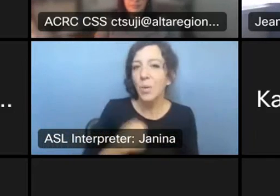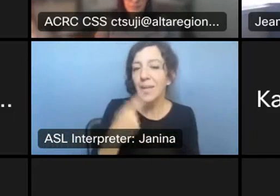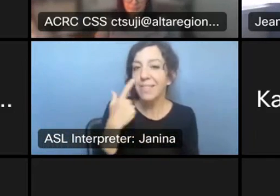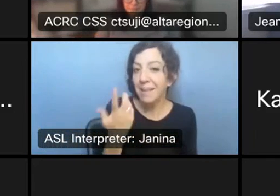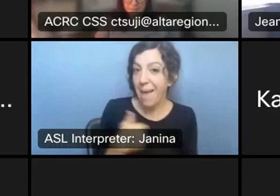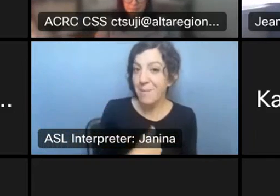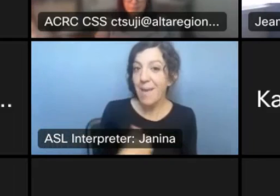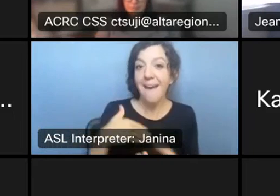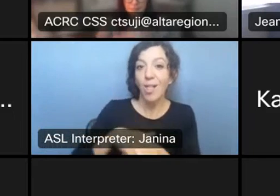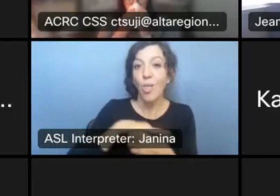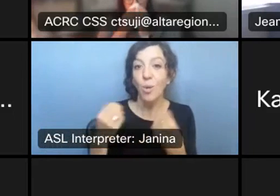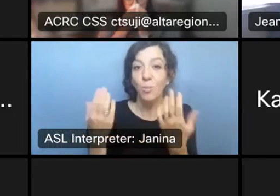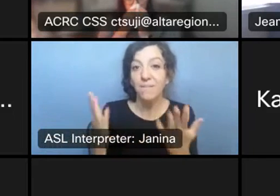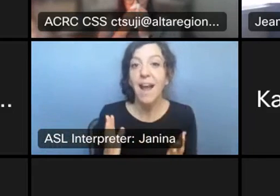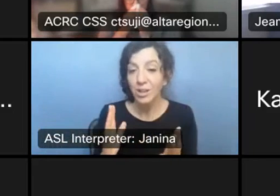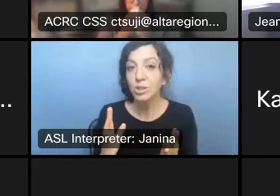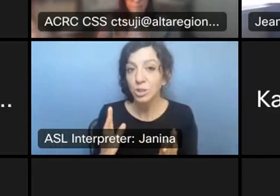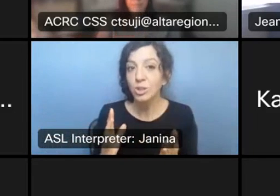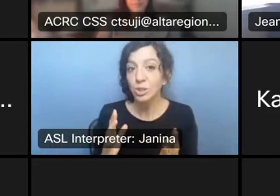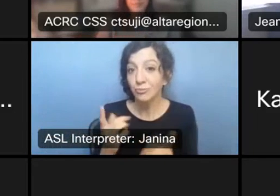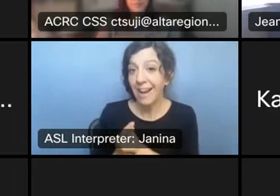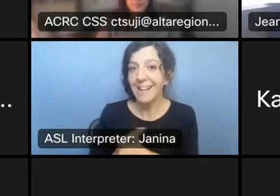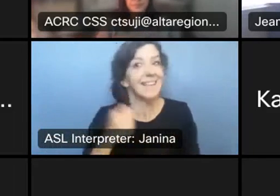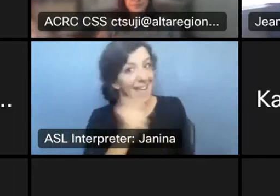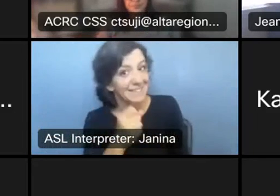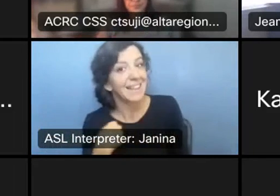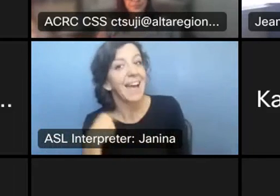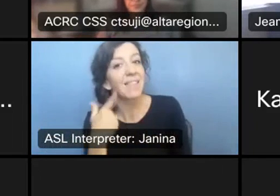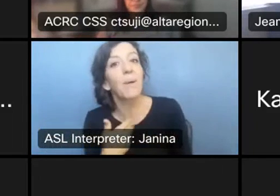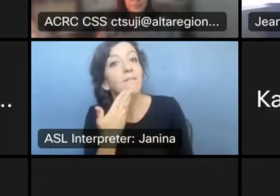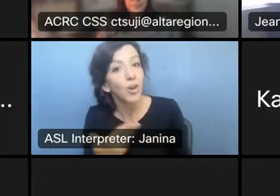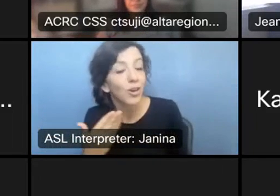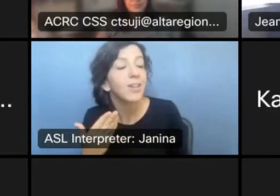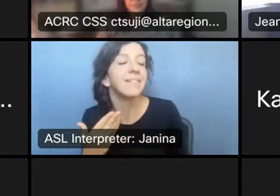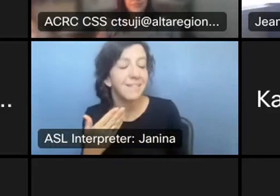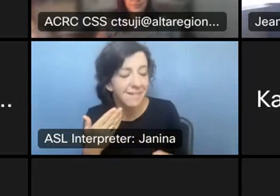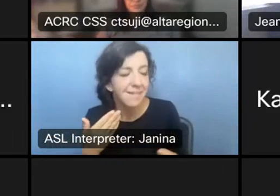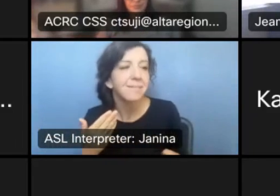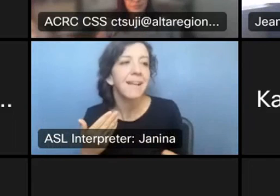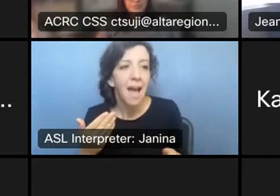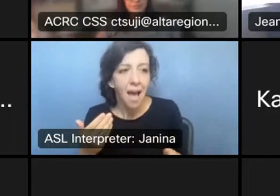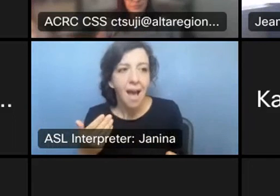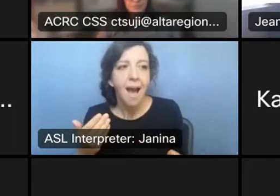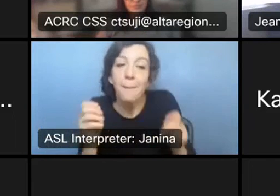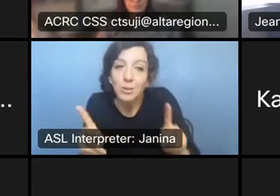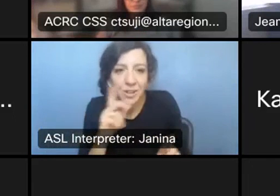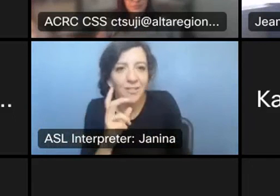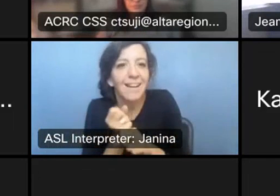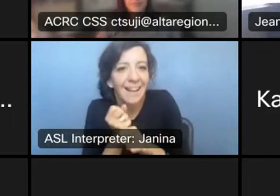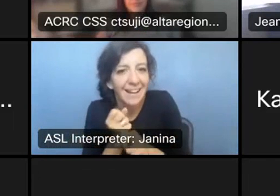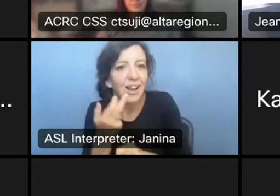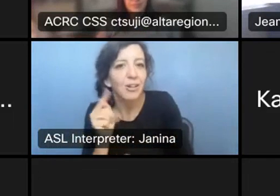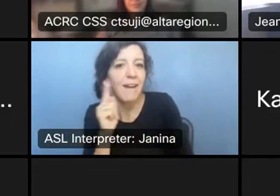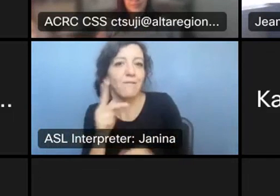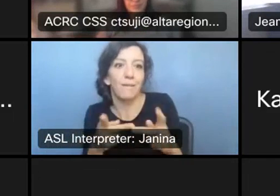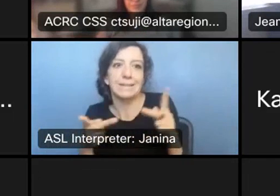be do. interested in Yeah, I think we have a applying really for- good shot at getting a grant in our for a facility in our area.